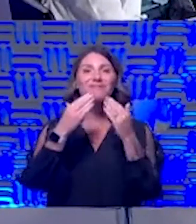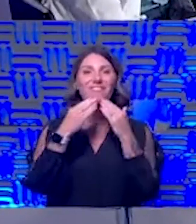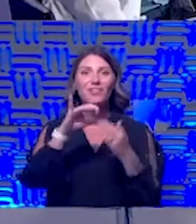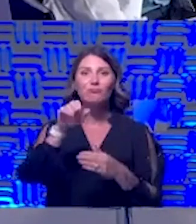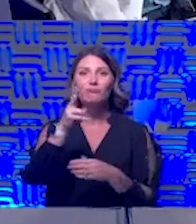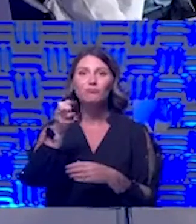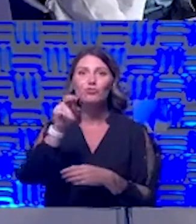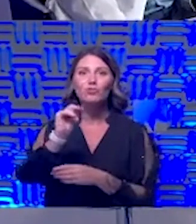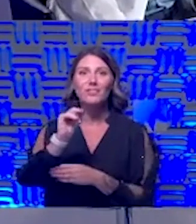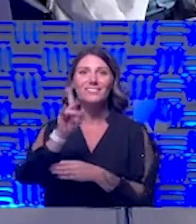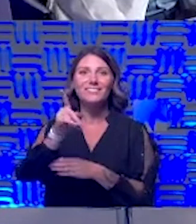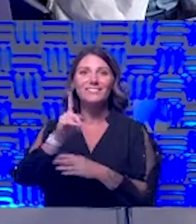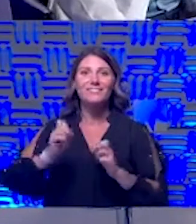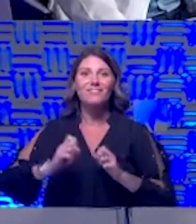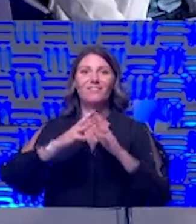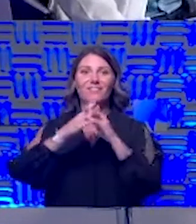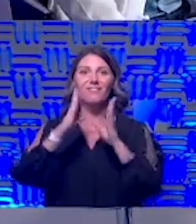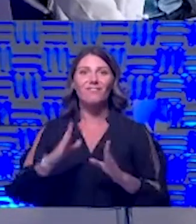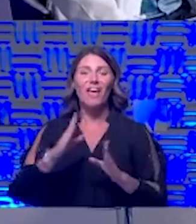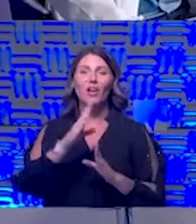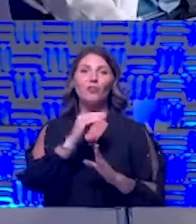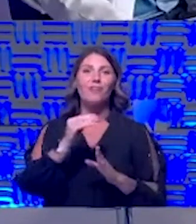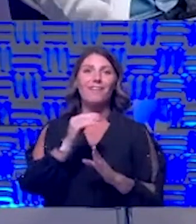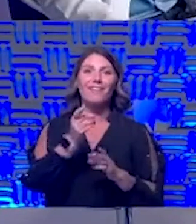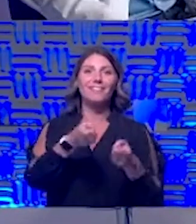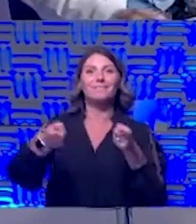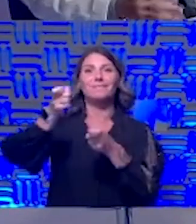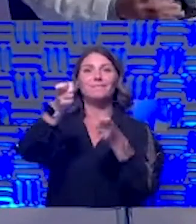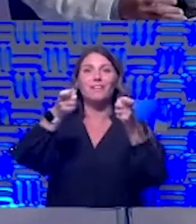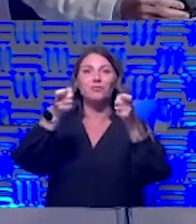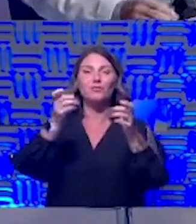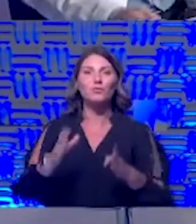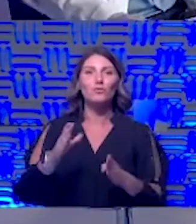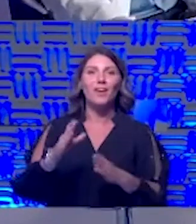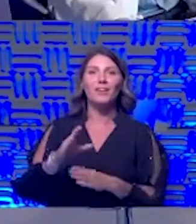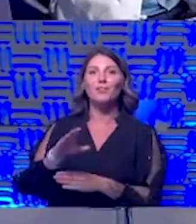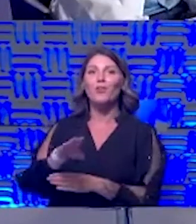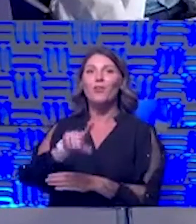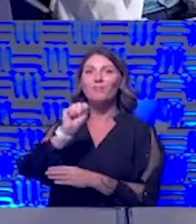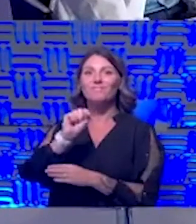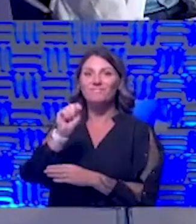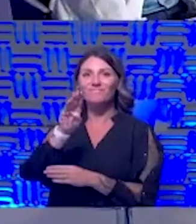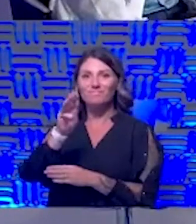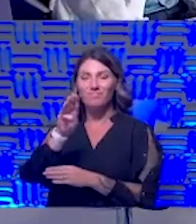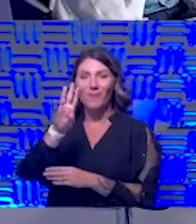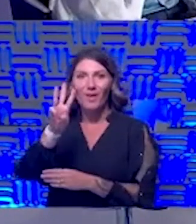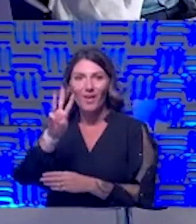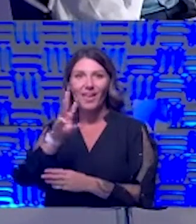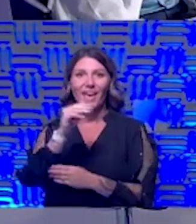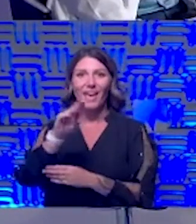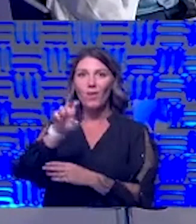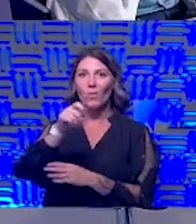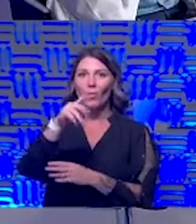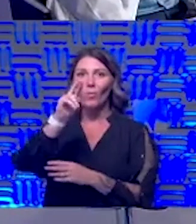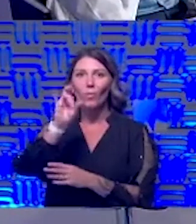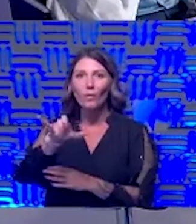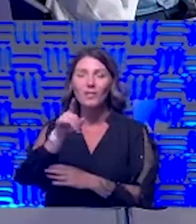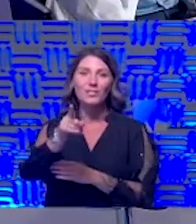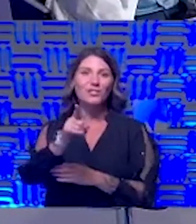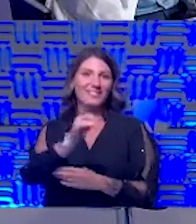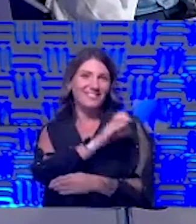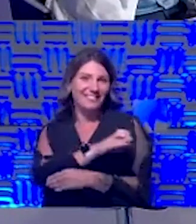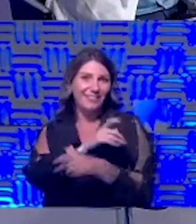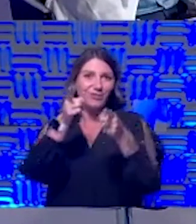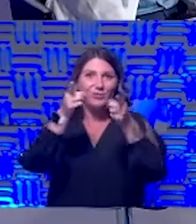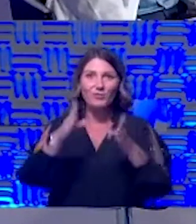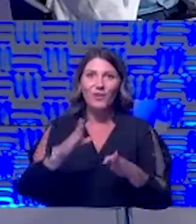the founder and executive director of the Battle Within and Frontline Therapy, and Whitney Logan, who's the clinical director of the Battle Within, who joined us today. And as